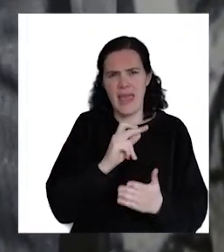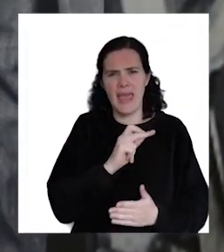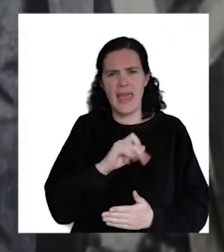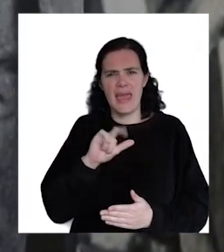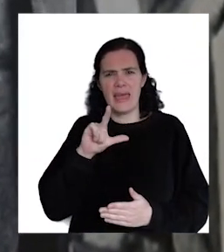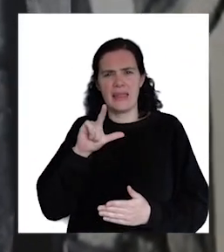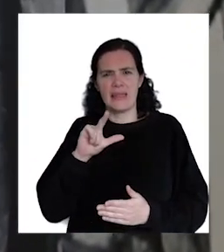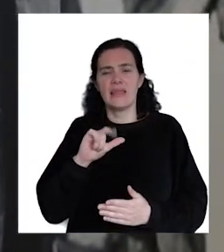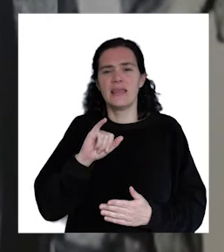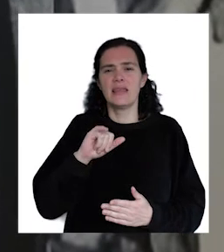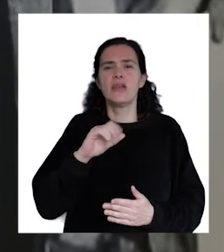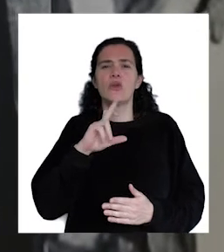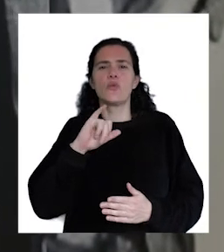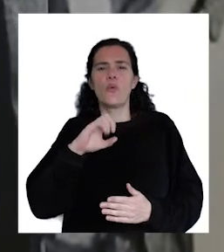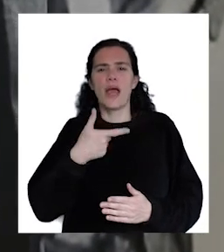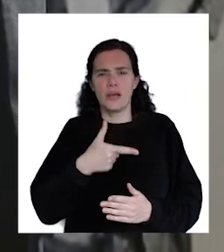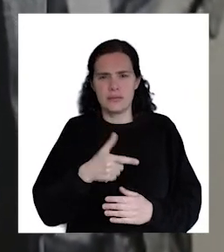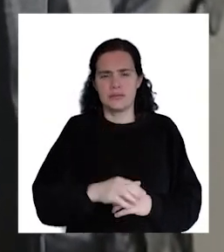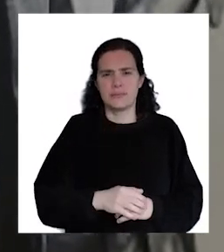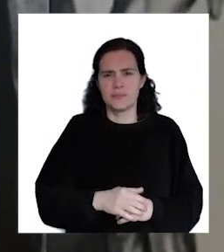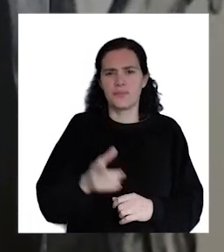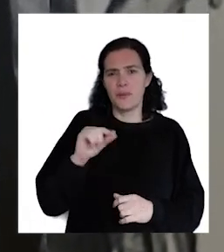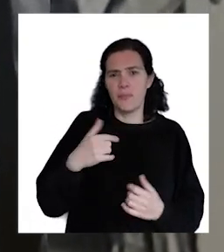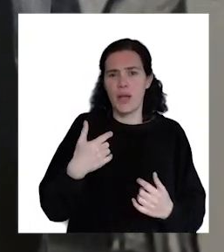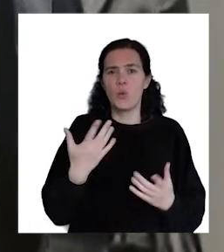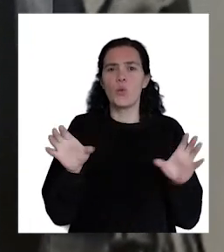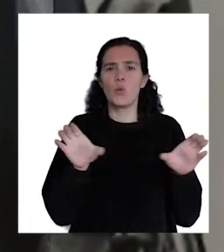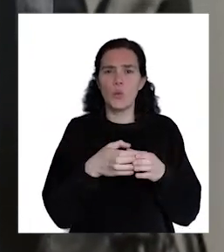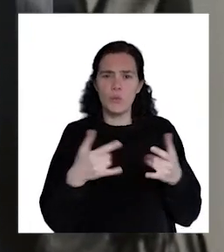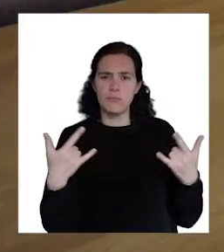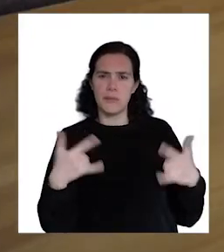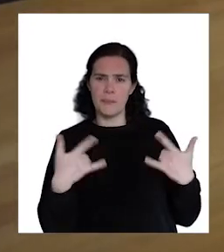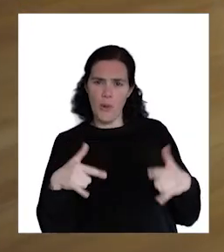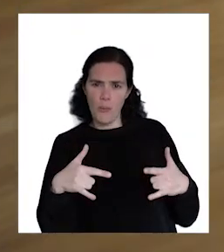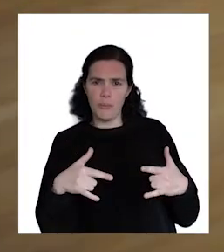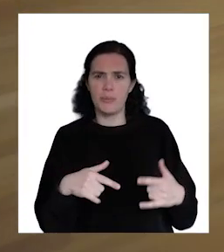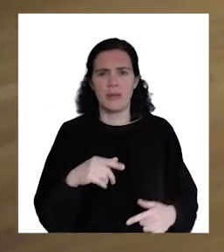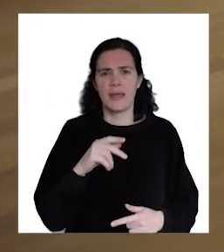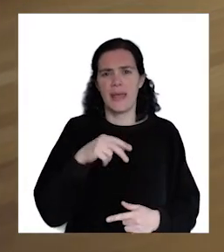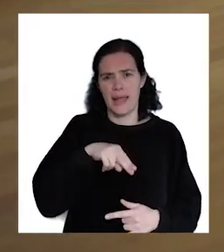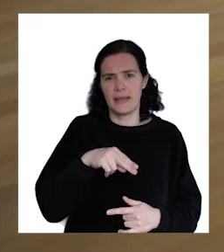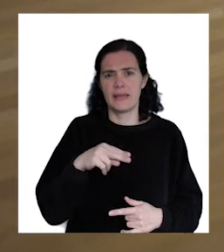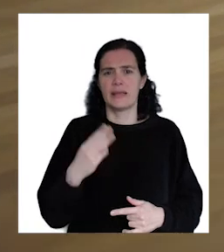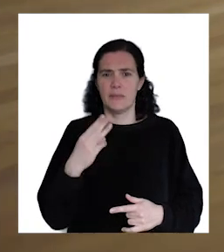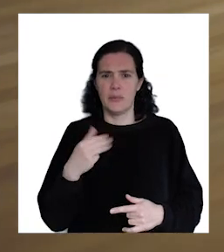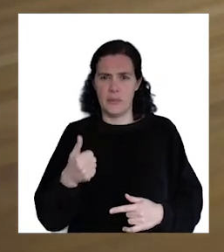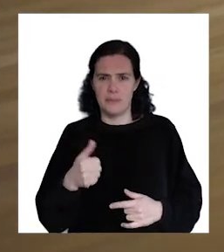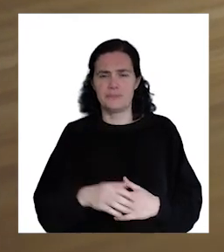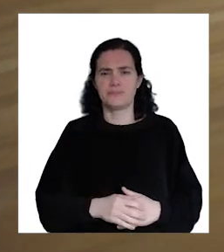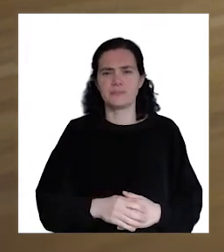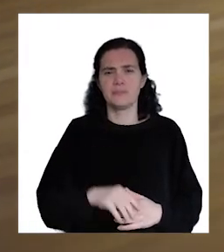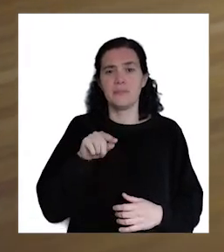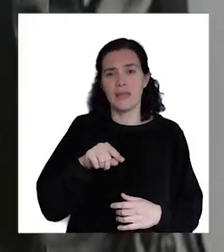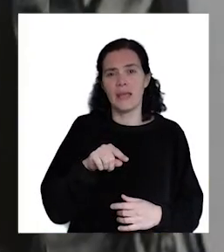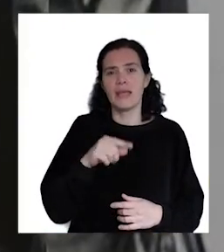the LA riots, to the hip-hop band NWA. It's